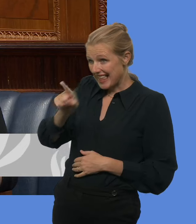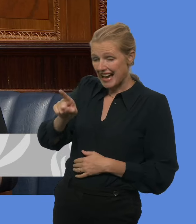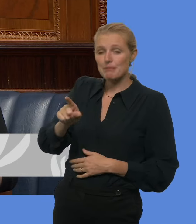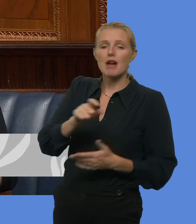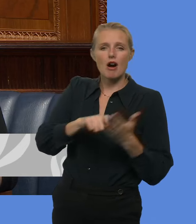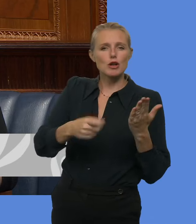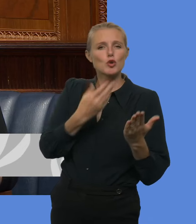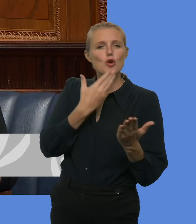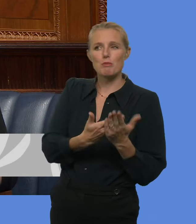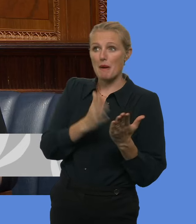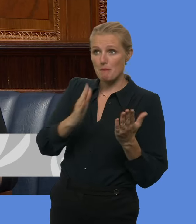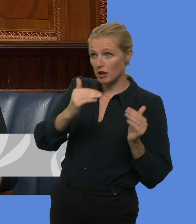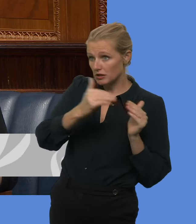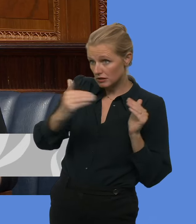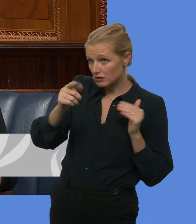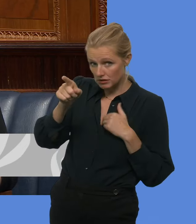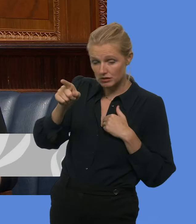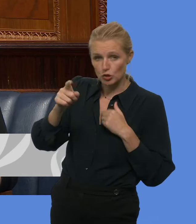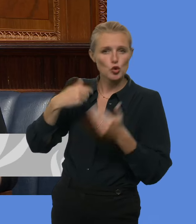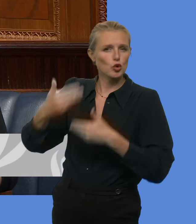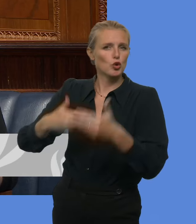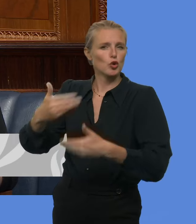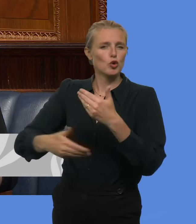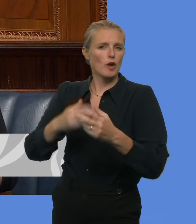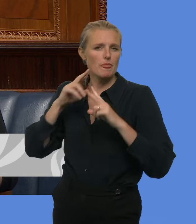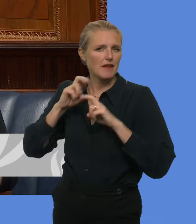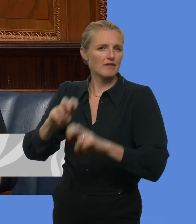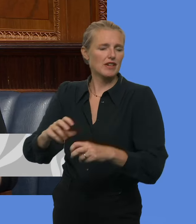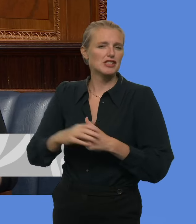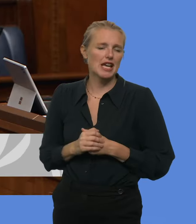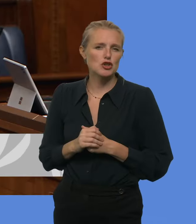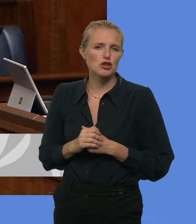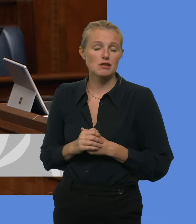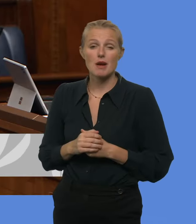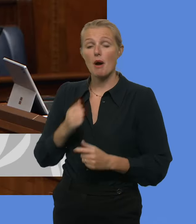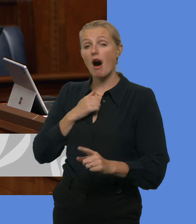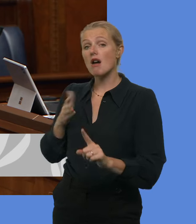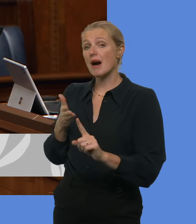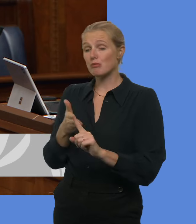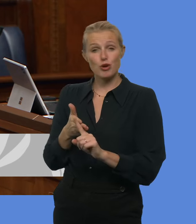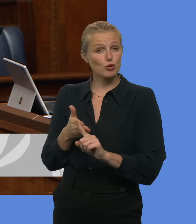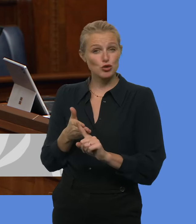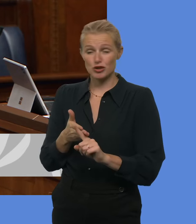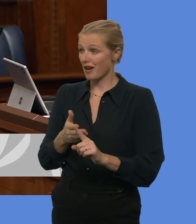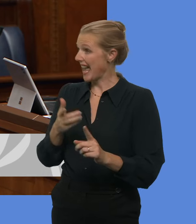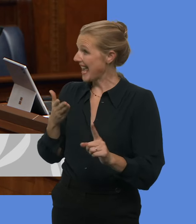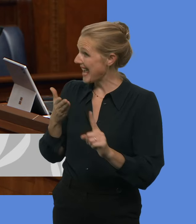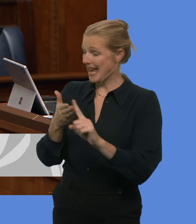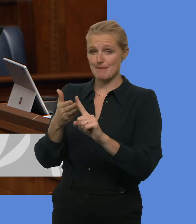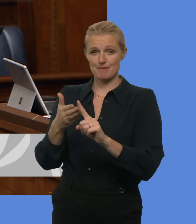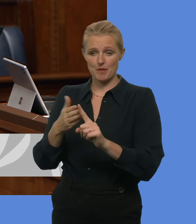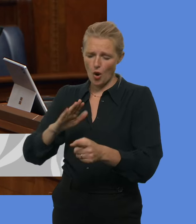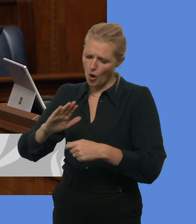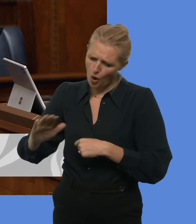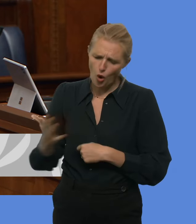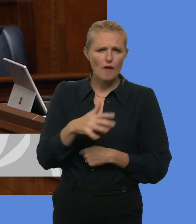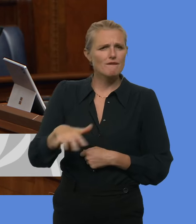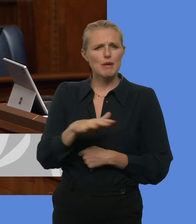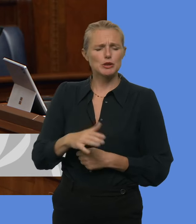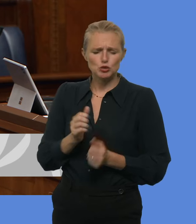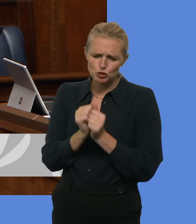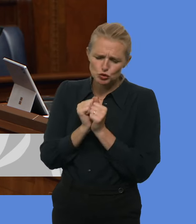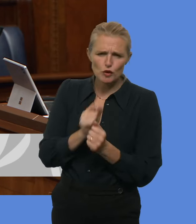that. But most of all, we've always said this, key to our approach has been that all families deserve that truth and justice. All families must remain